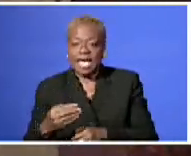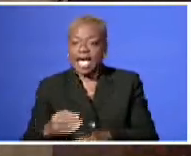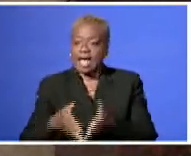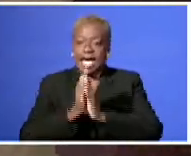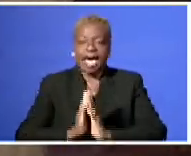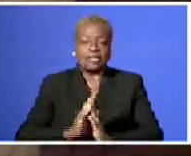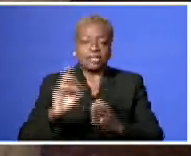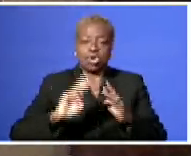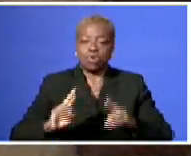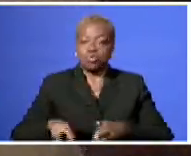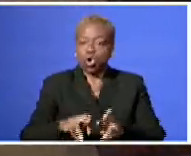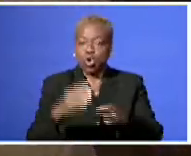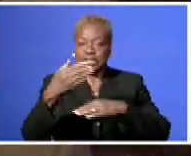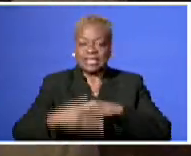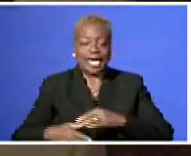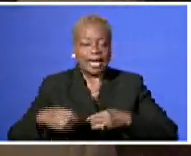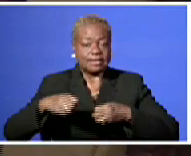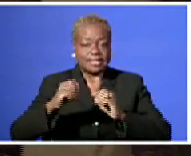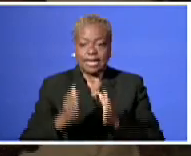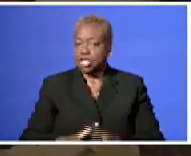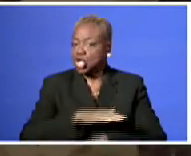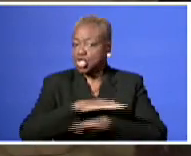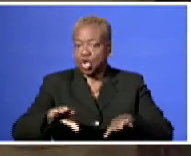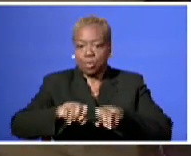the rules of the emergency orders.